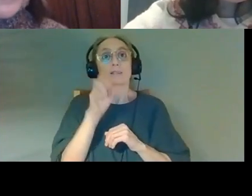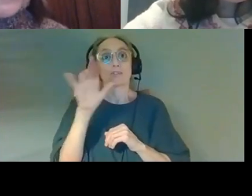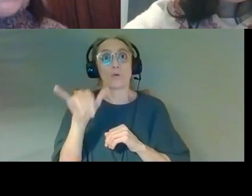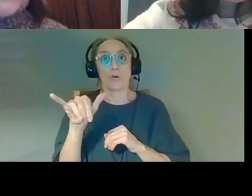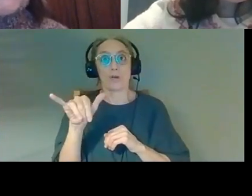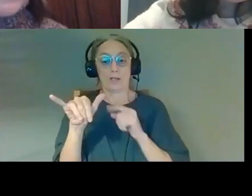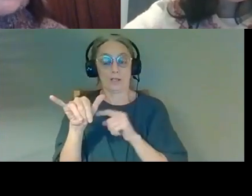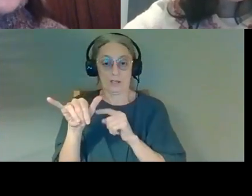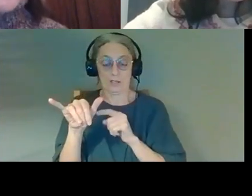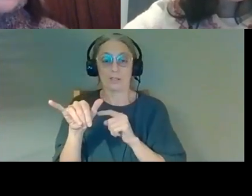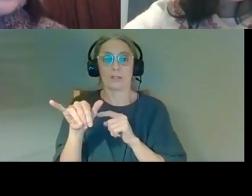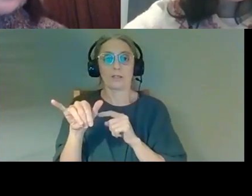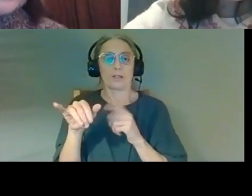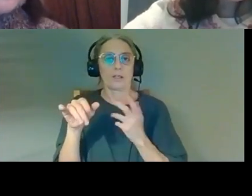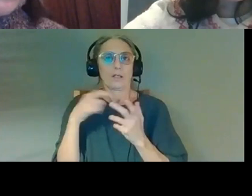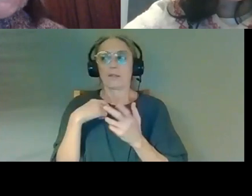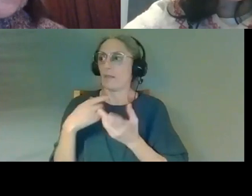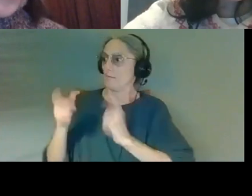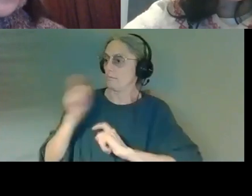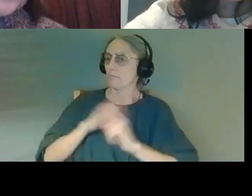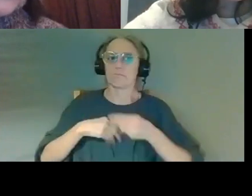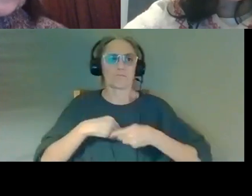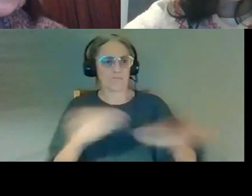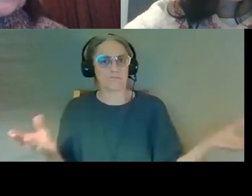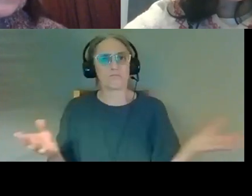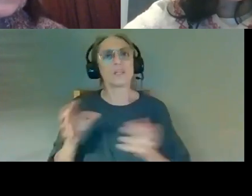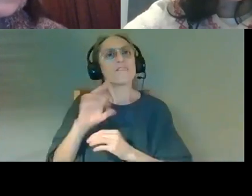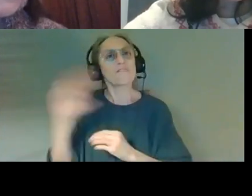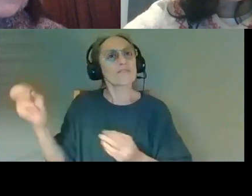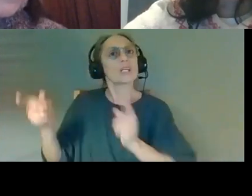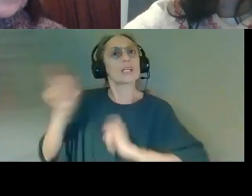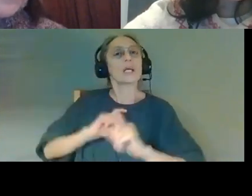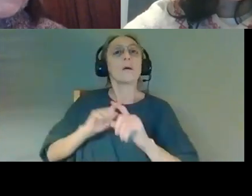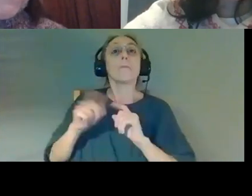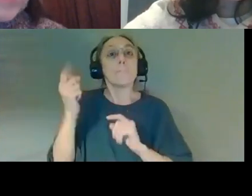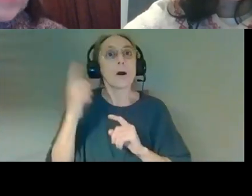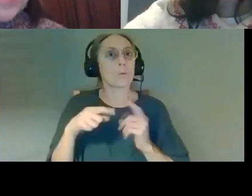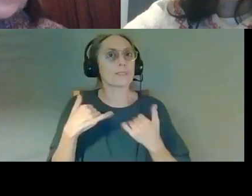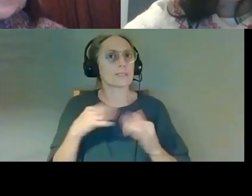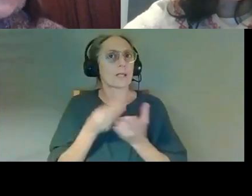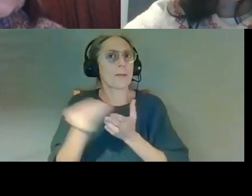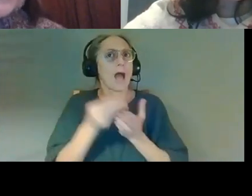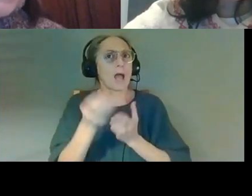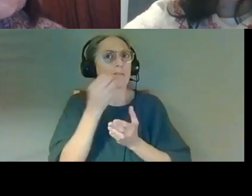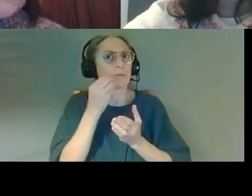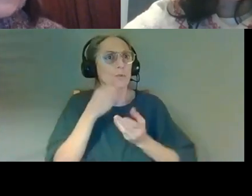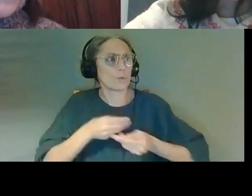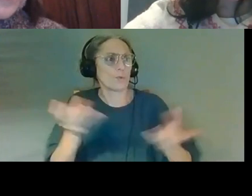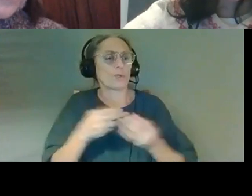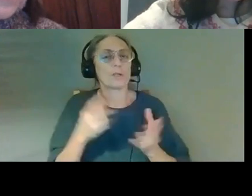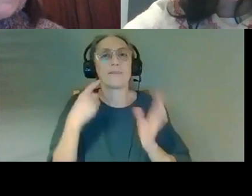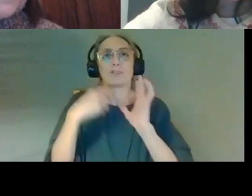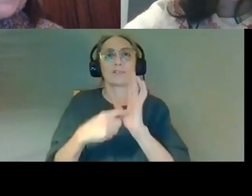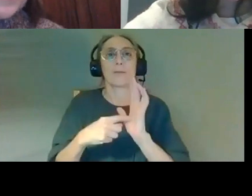free, we are still needing to purchase food in order to provide fresh